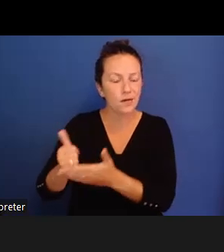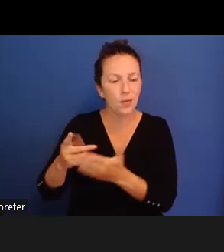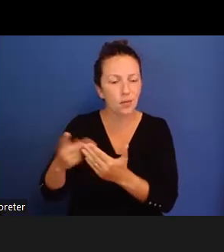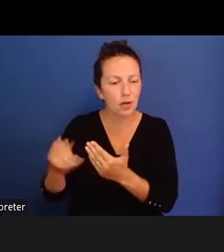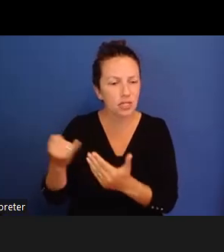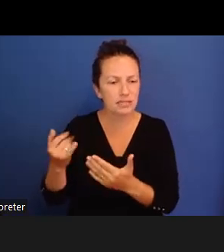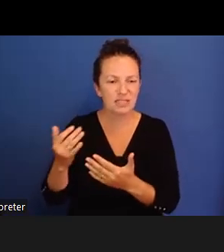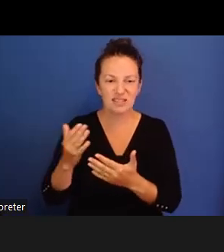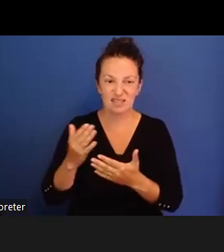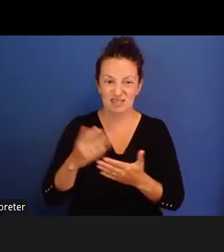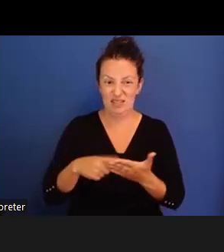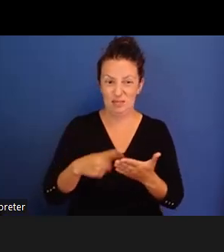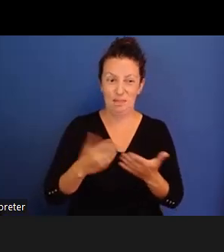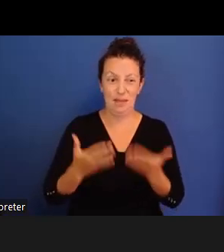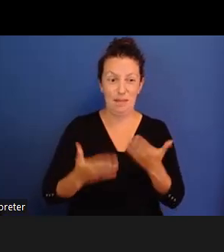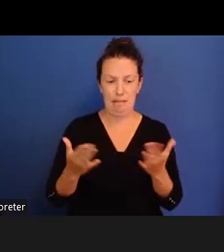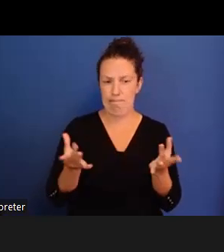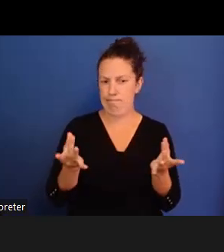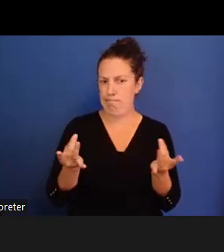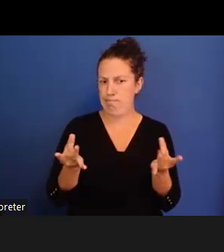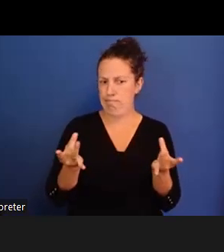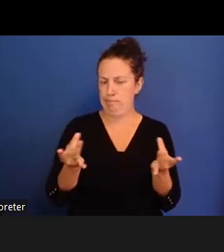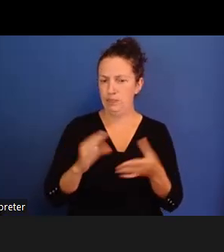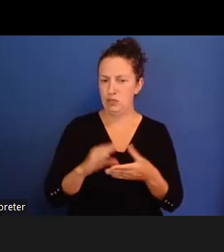little controversial. Um,